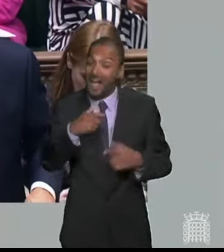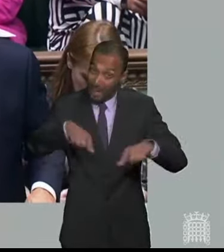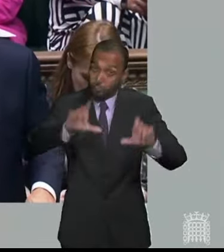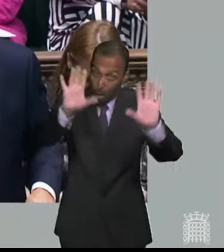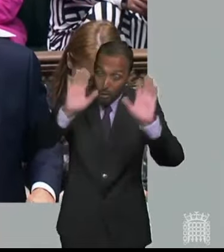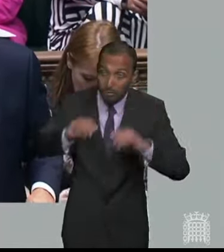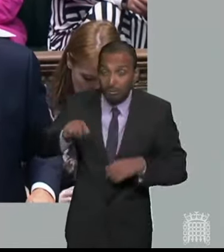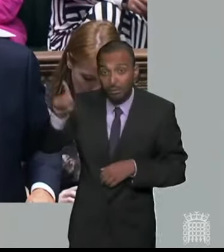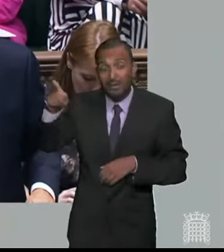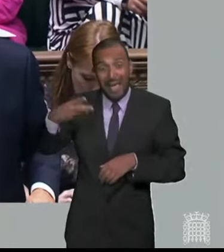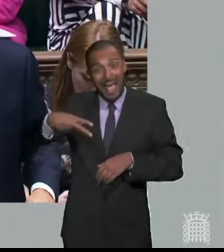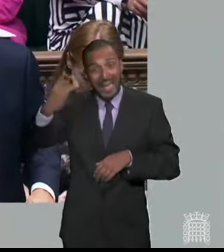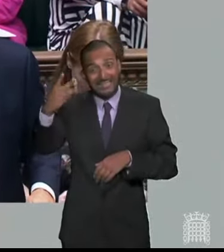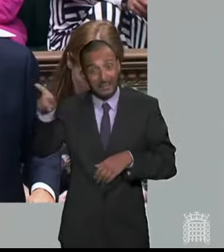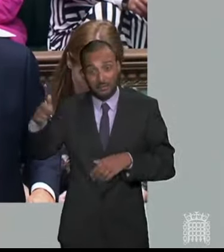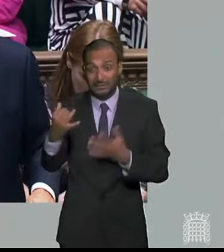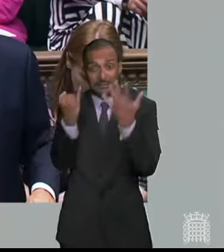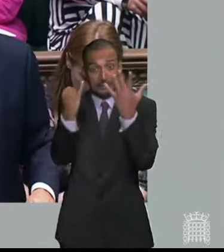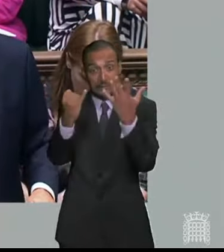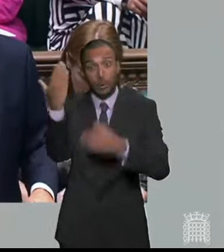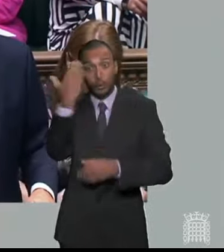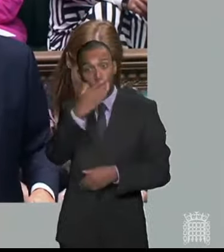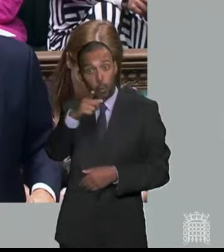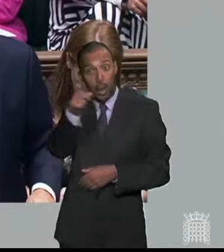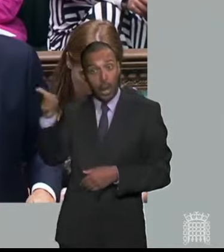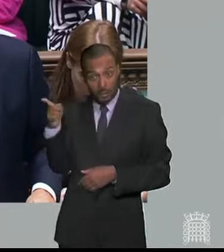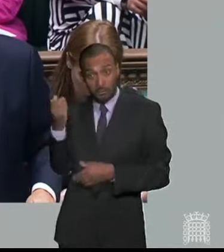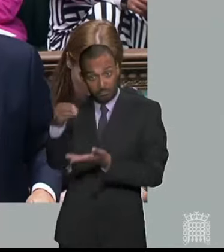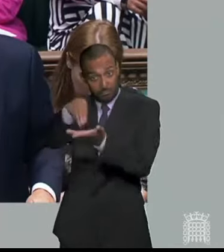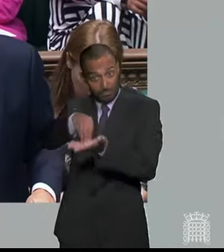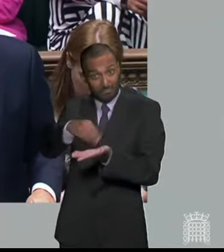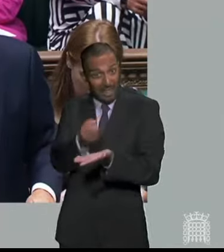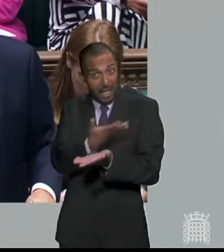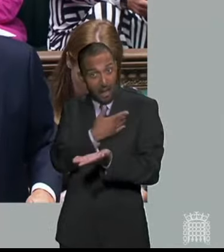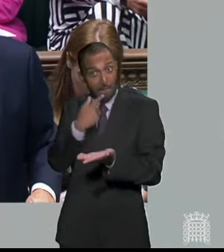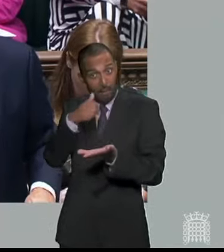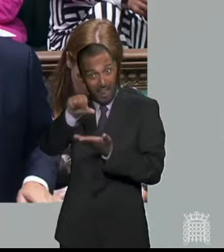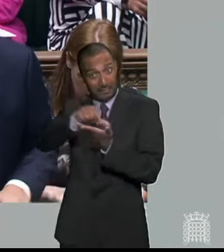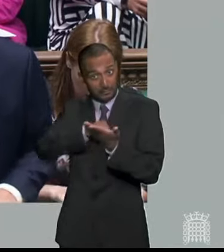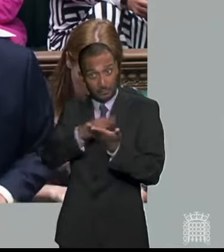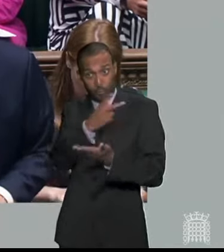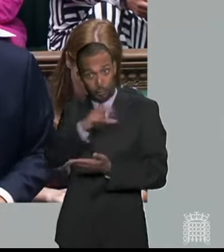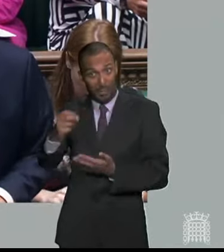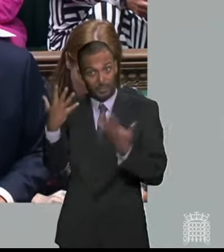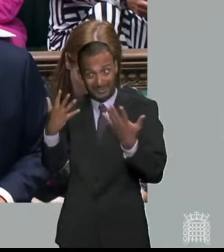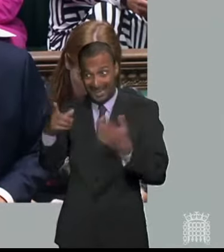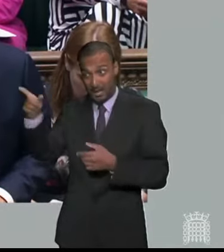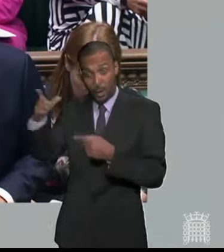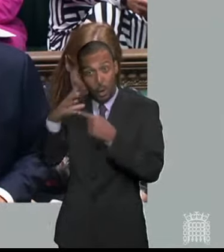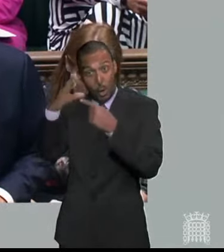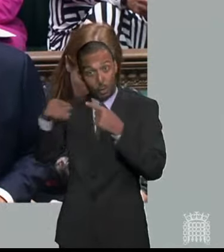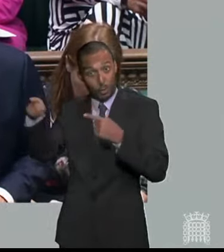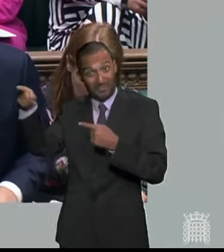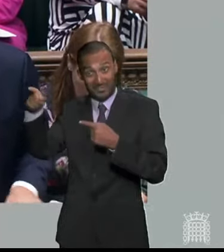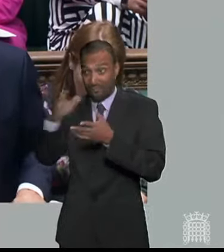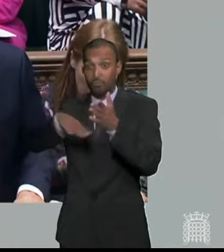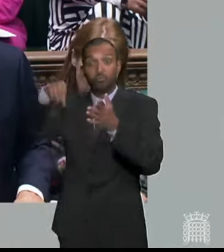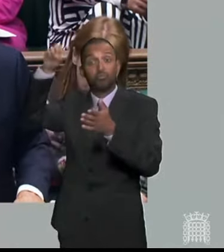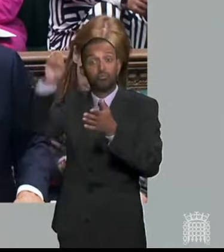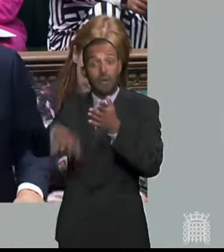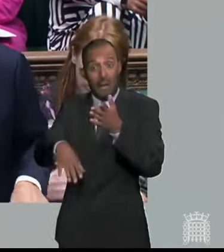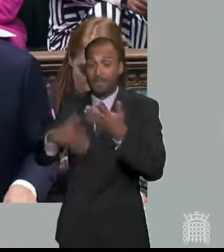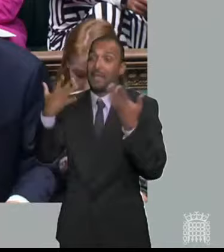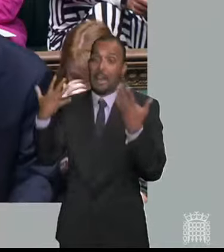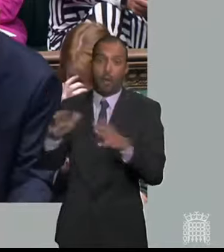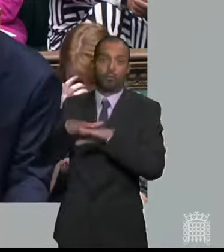were on Labour's building list in 2010. They scrapped them, and now children there are in crumbling schools. What he